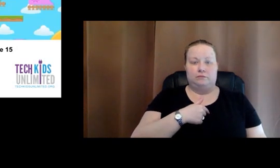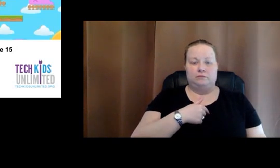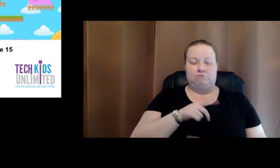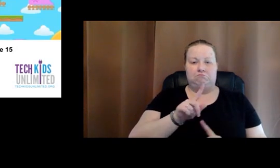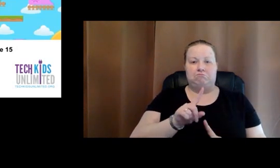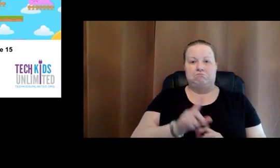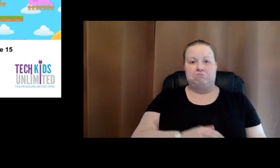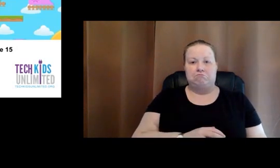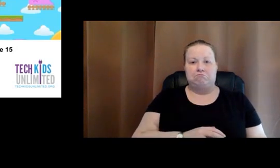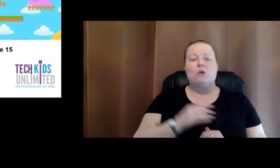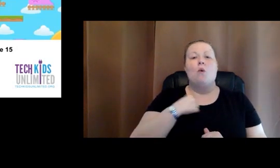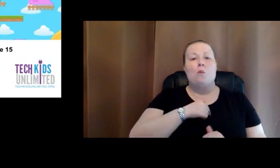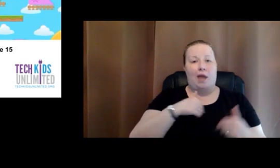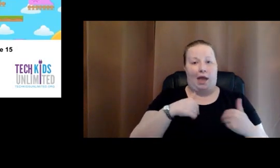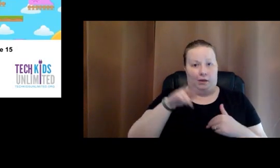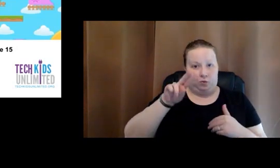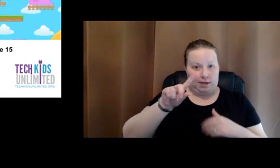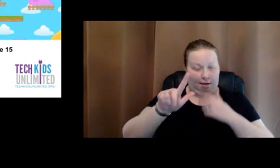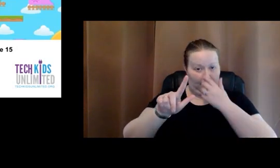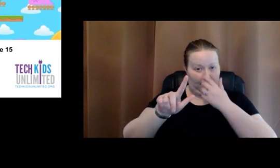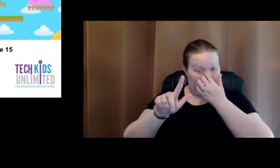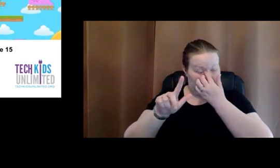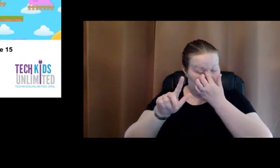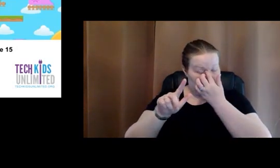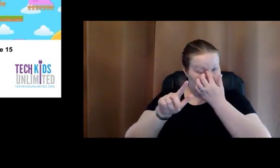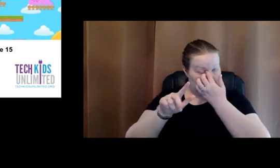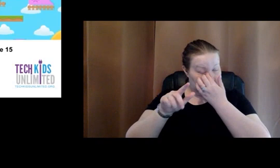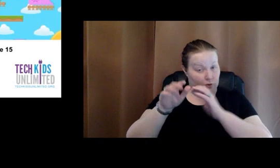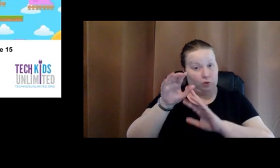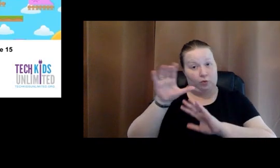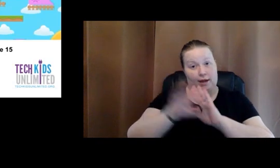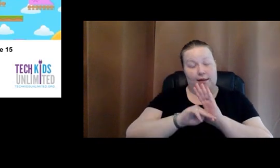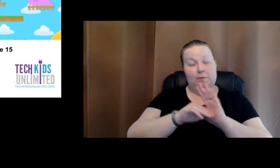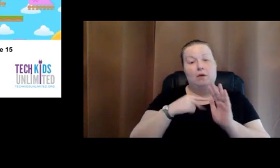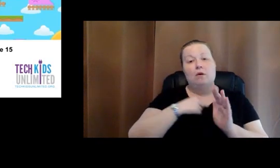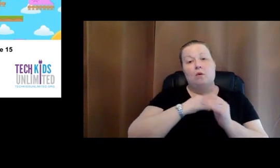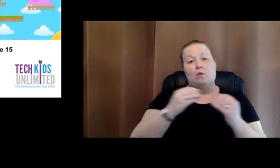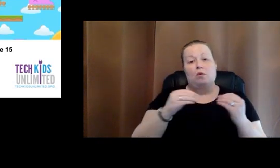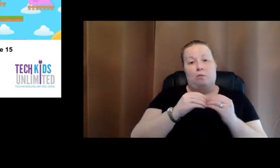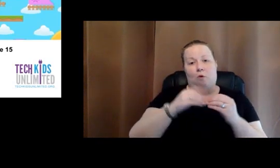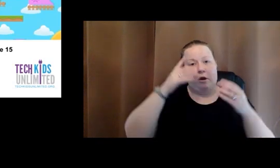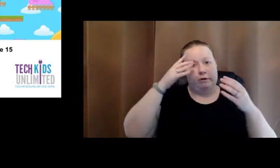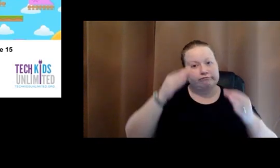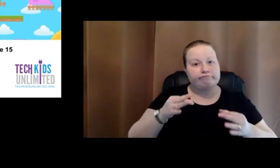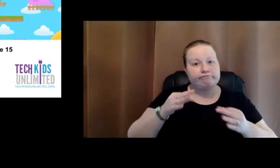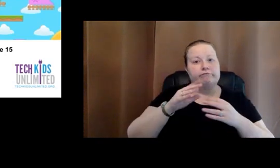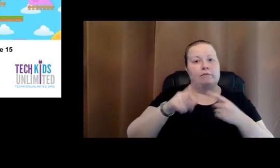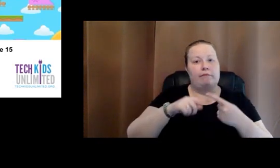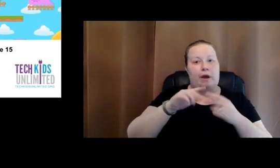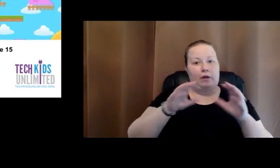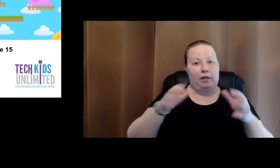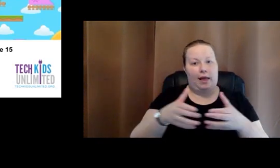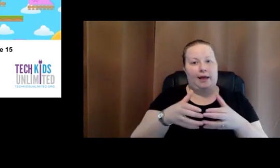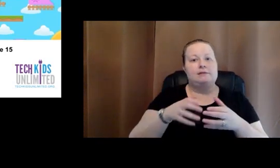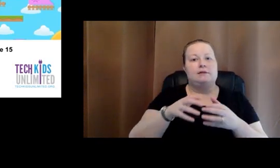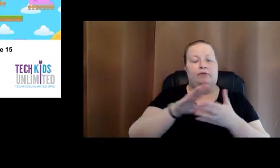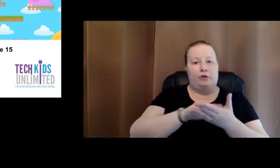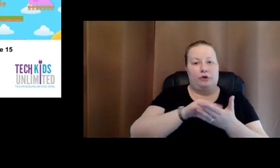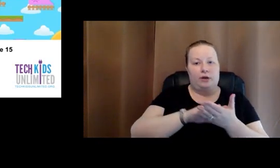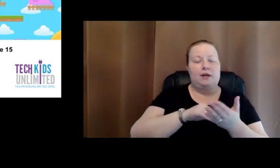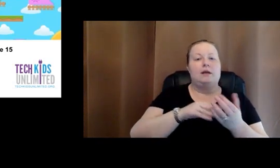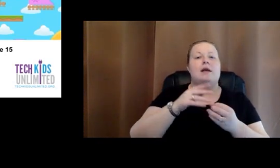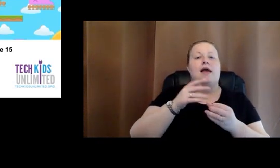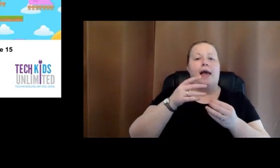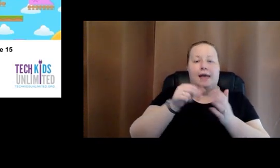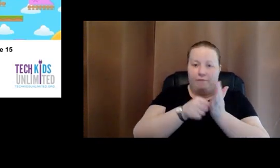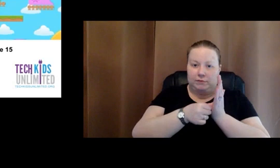so we had the UDL curriculum, and then we were more deliberate about connected learning and group work, and with an emphasis on work